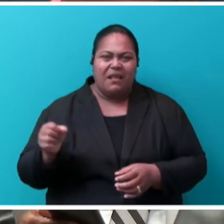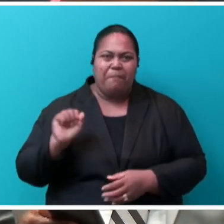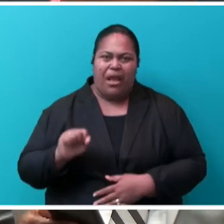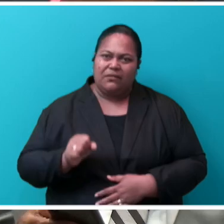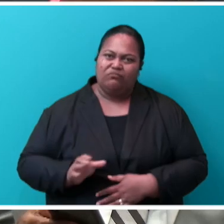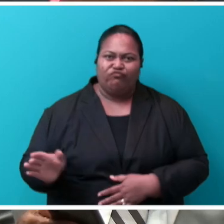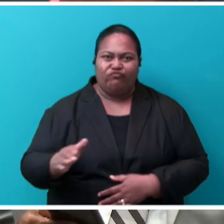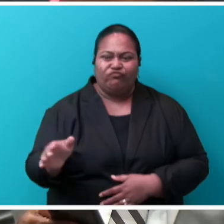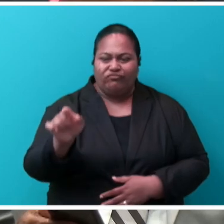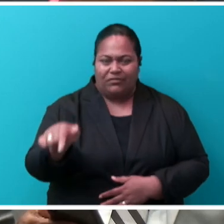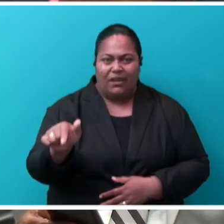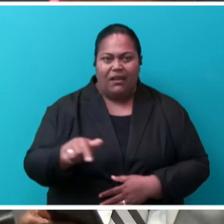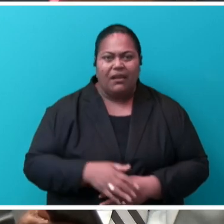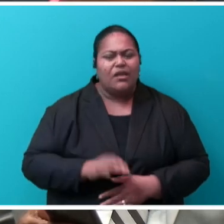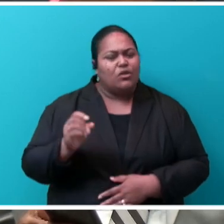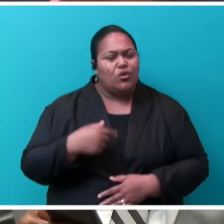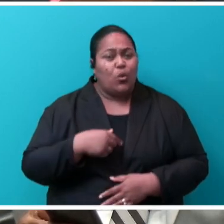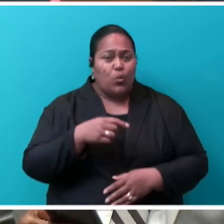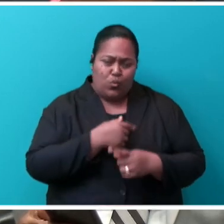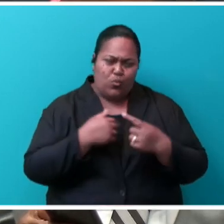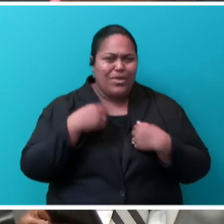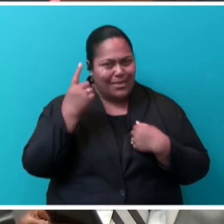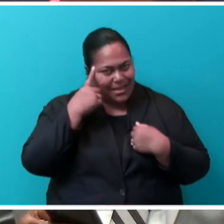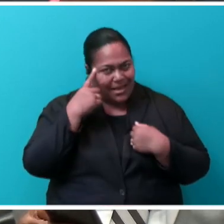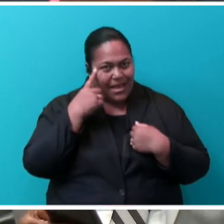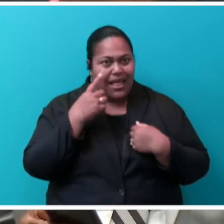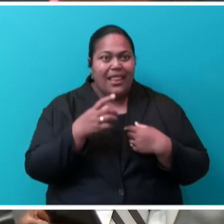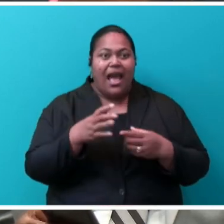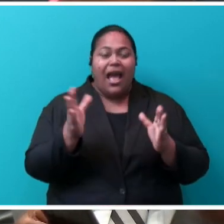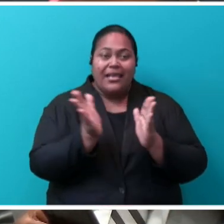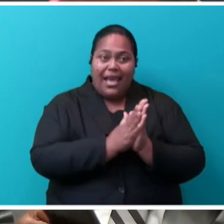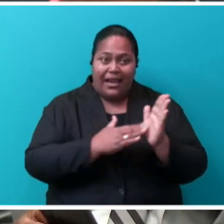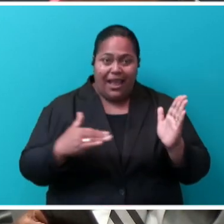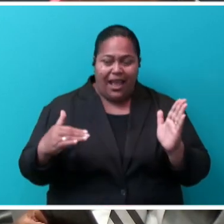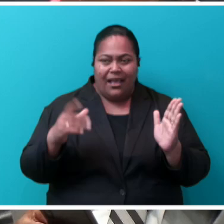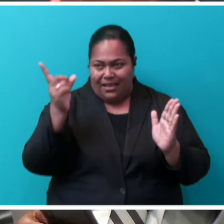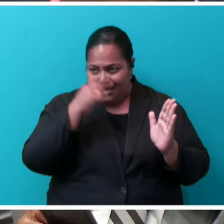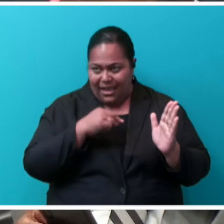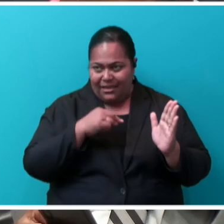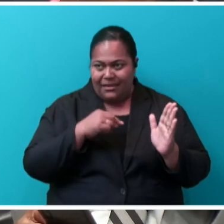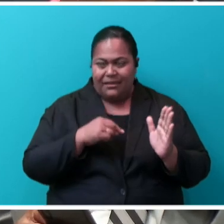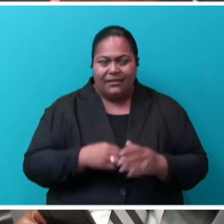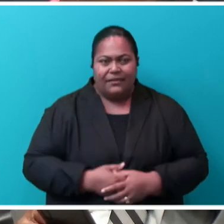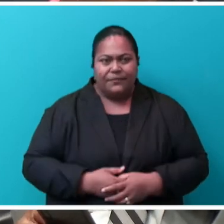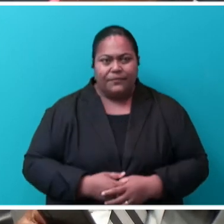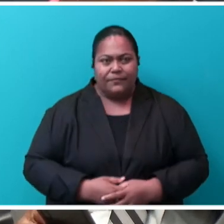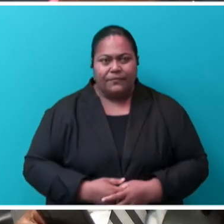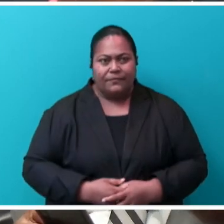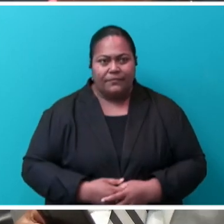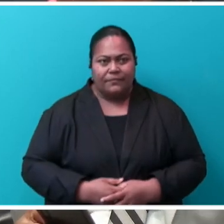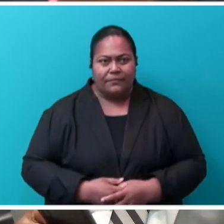with the community is looking at licensed carriers which can operate more adaptable vehicles for these communities,